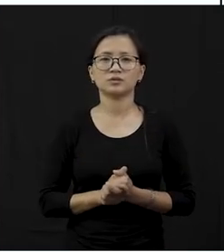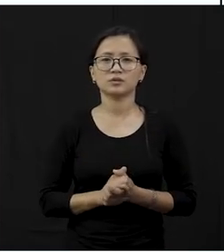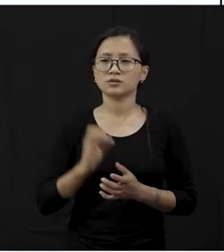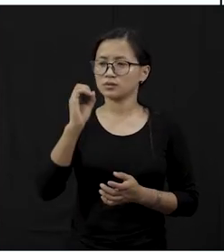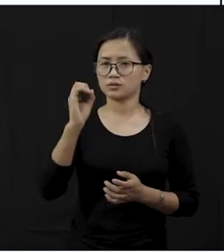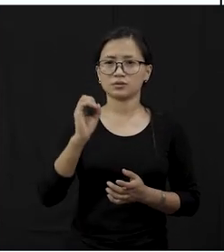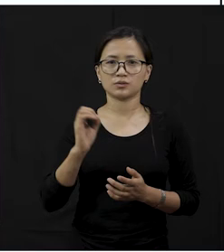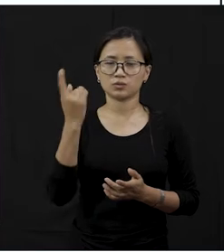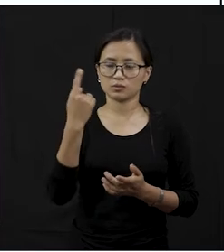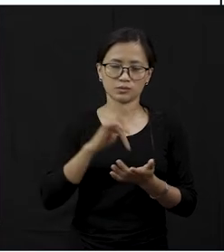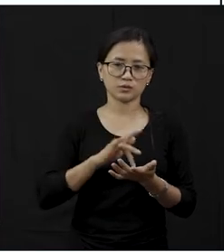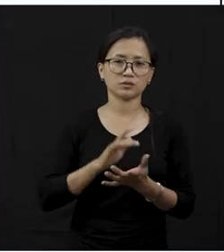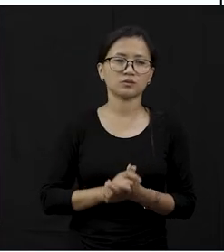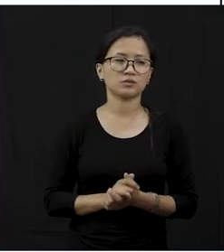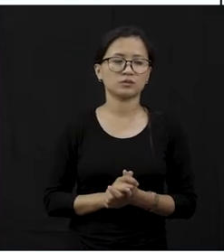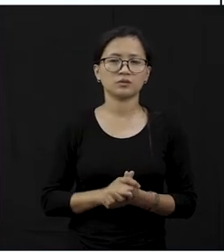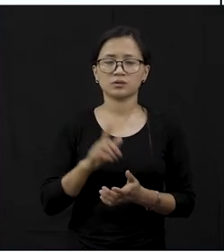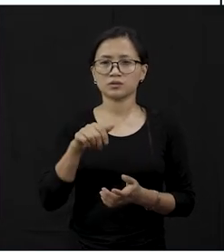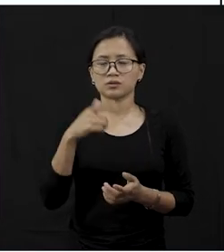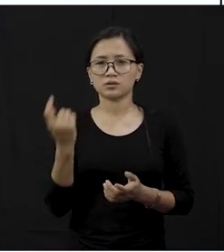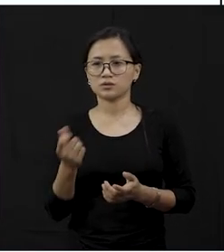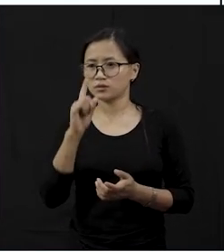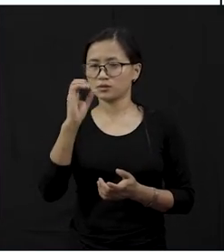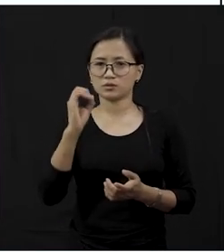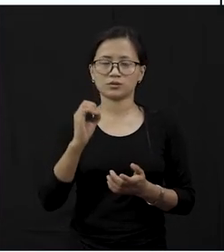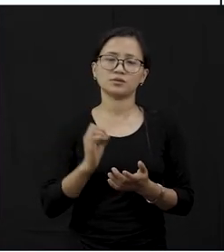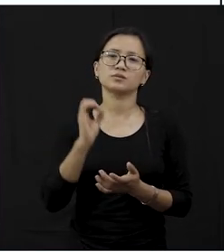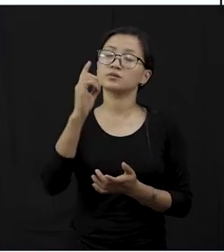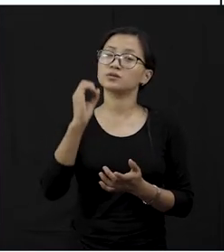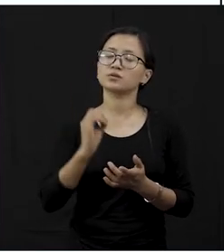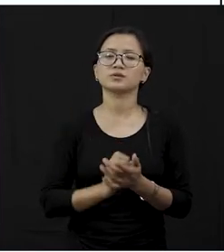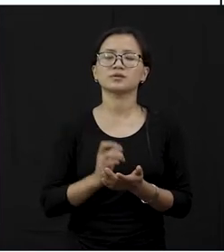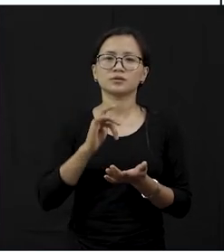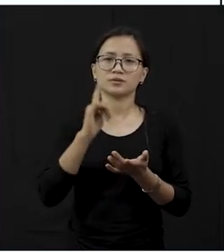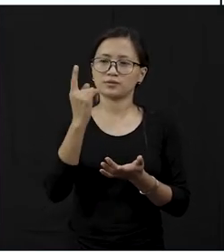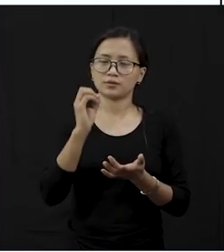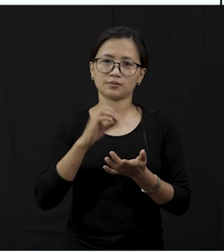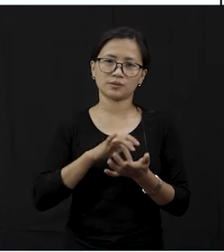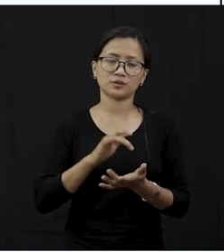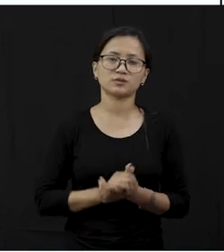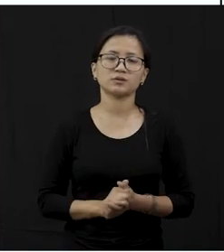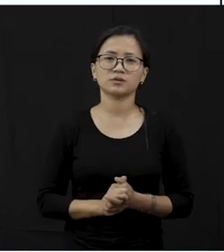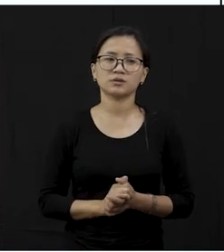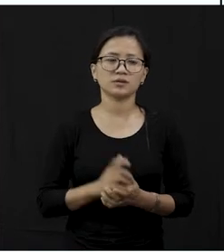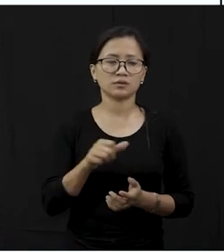100, zero in ones place again, another zero in tens place. And that one is in hundreds place.